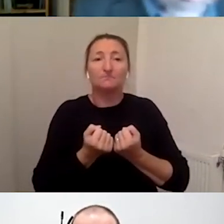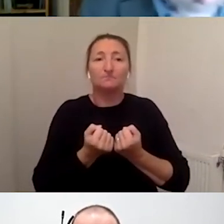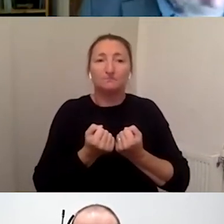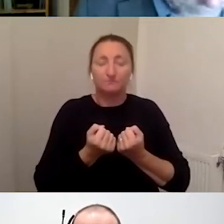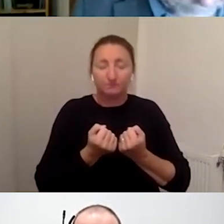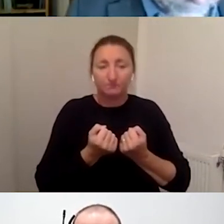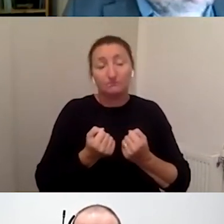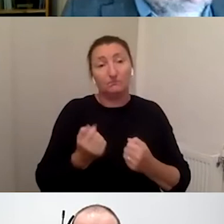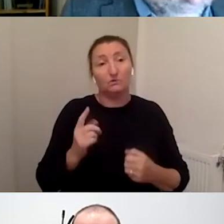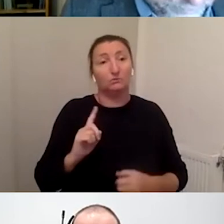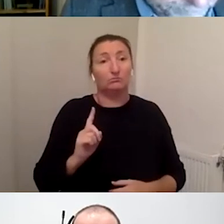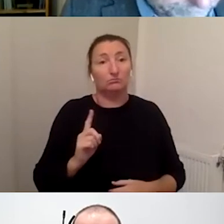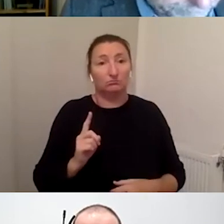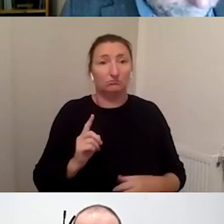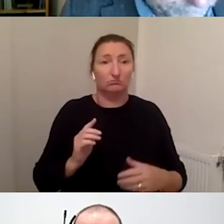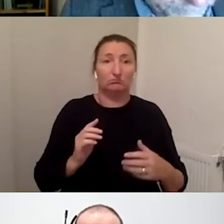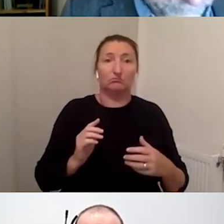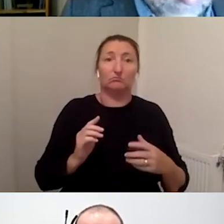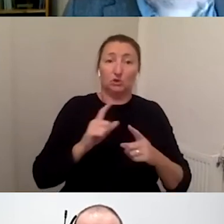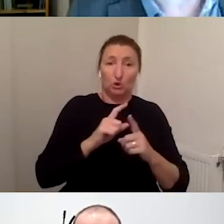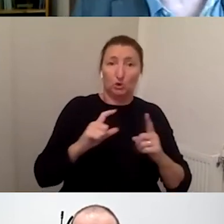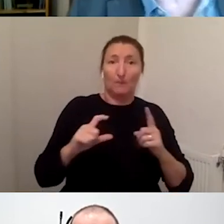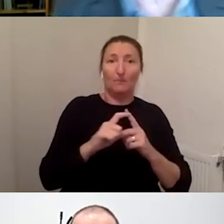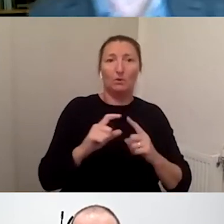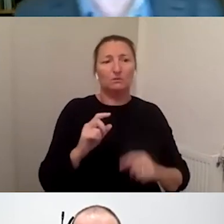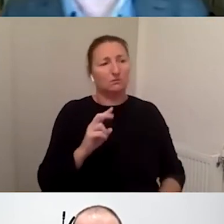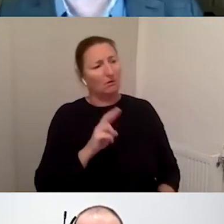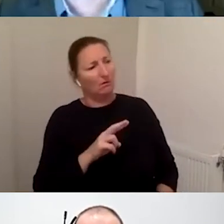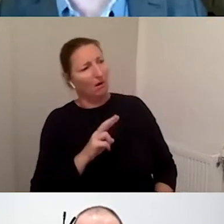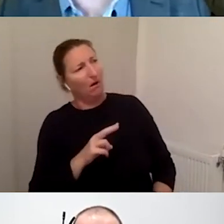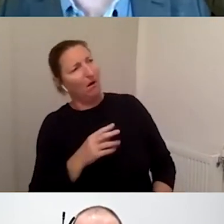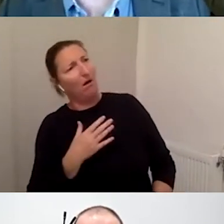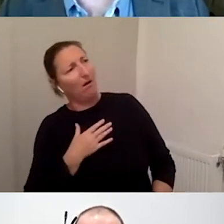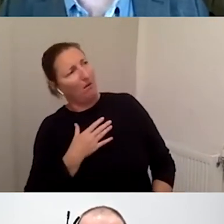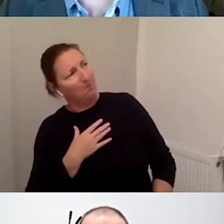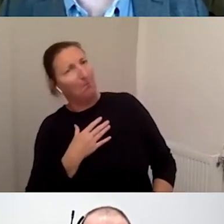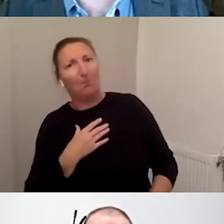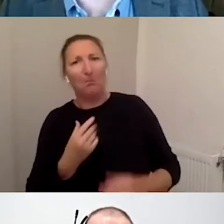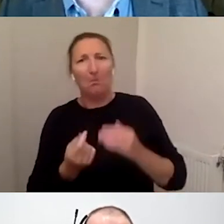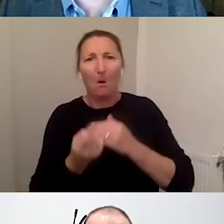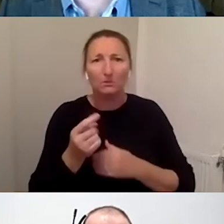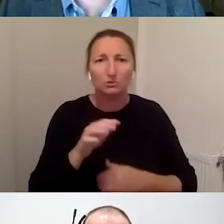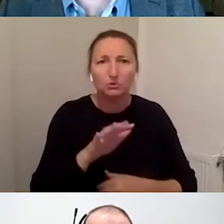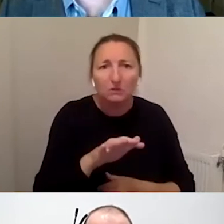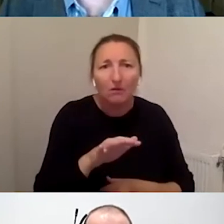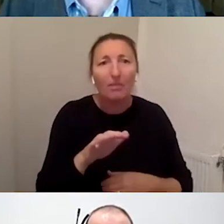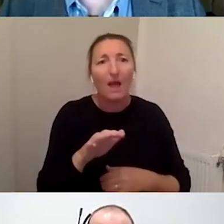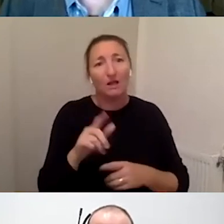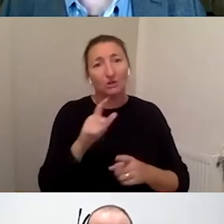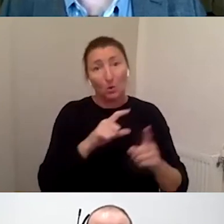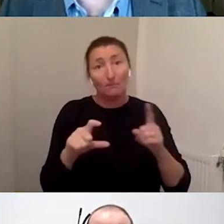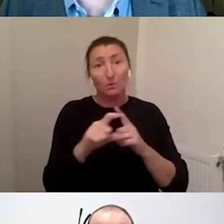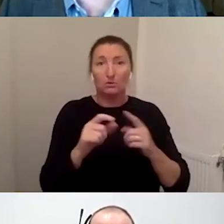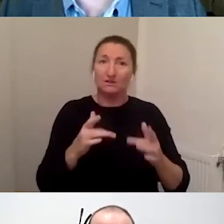what's happening now is that communities are starting to look at it differently. They're starting to see the opportunities. And we've always said for communities, it's empowering them